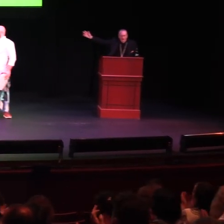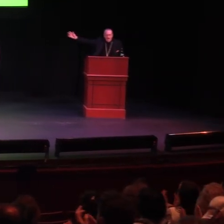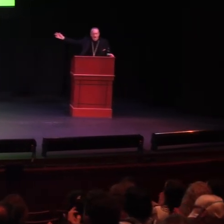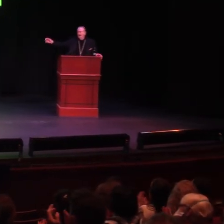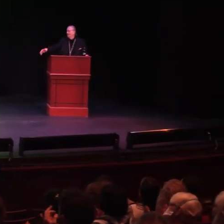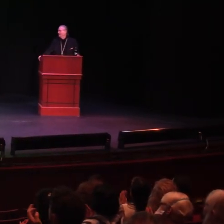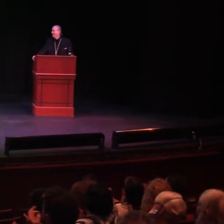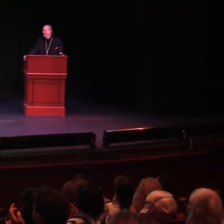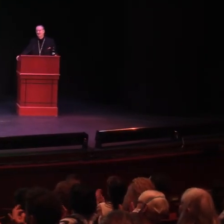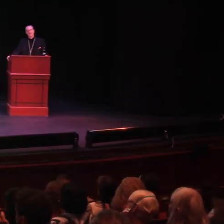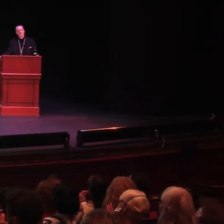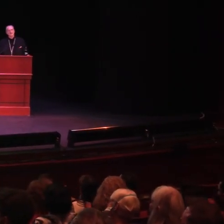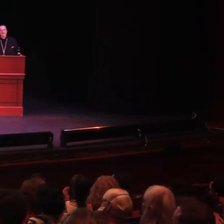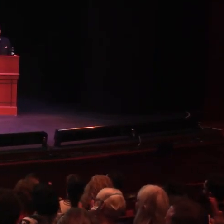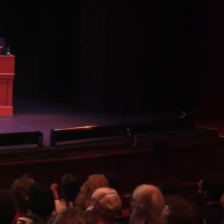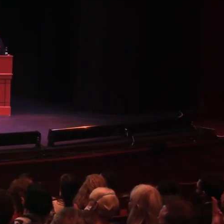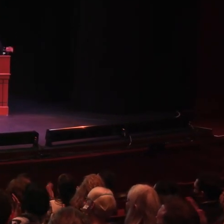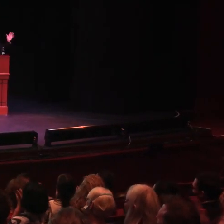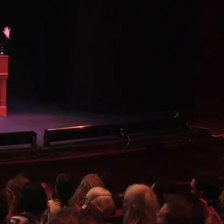Everybody,